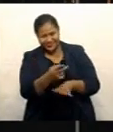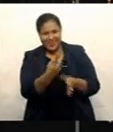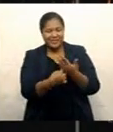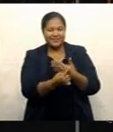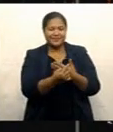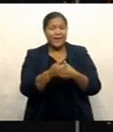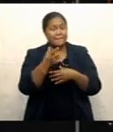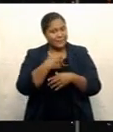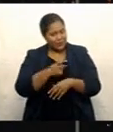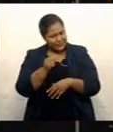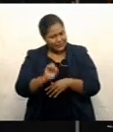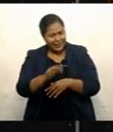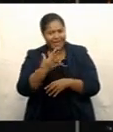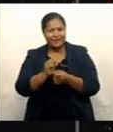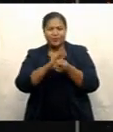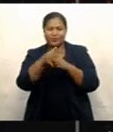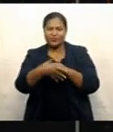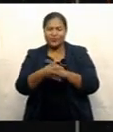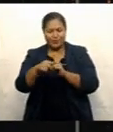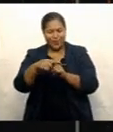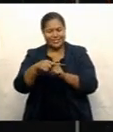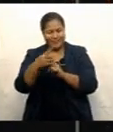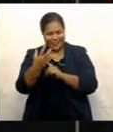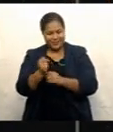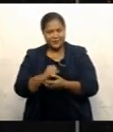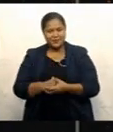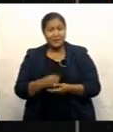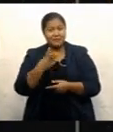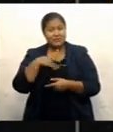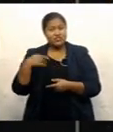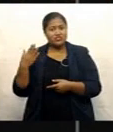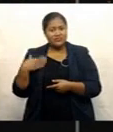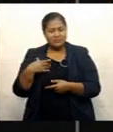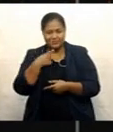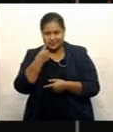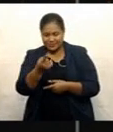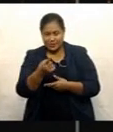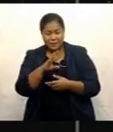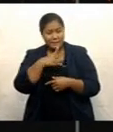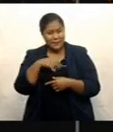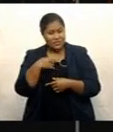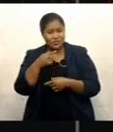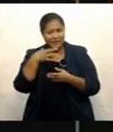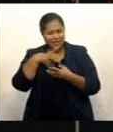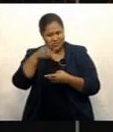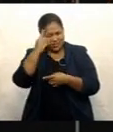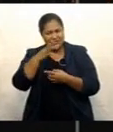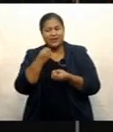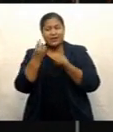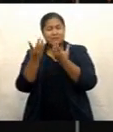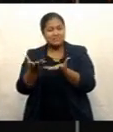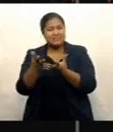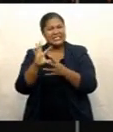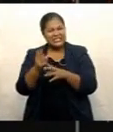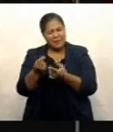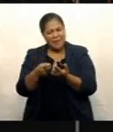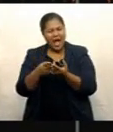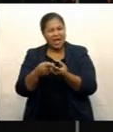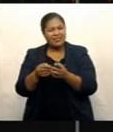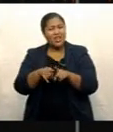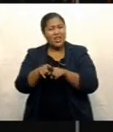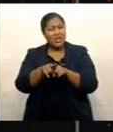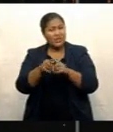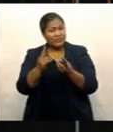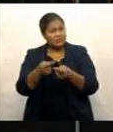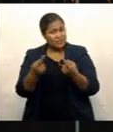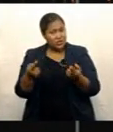there's still COVID-19 active cases. The ministry says it will continue to make available a number of supplementary learning resources